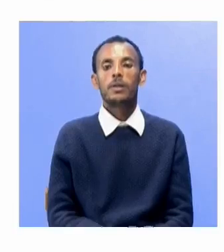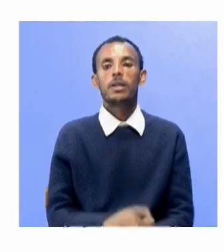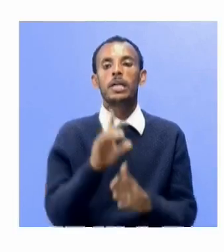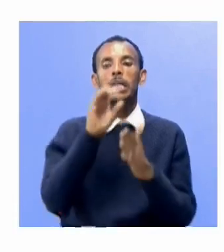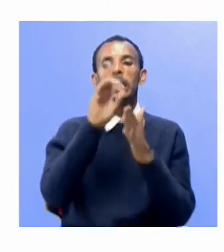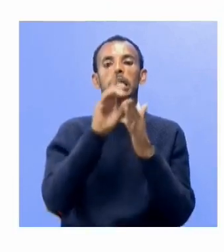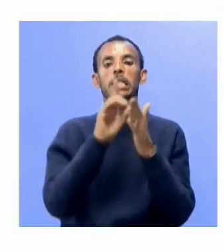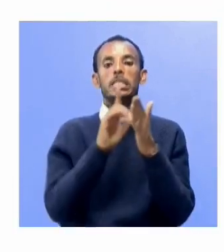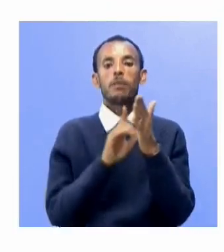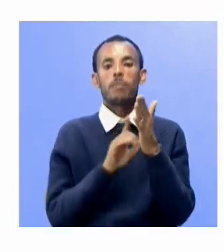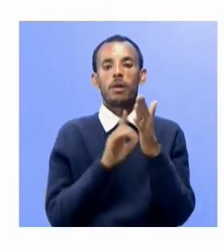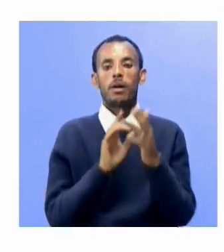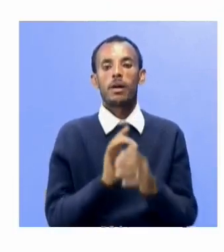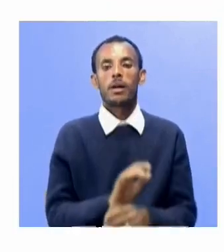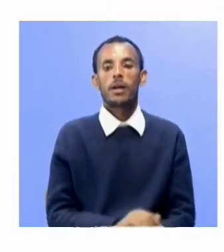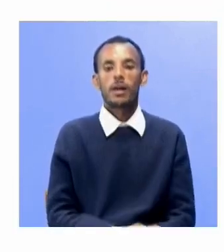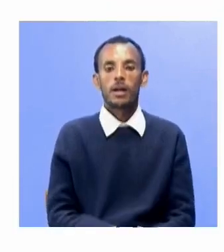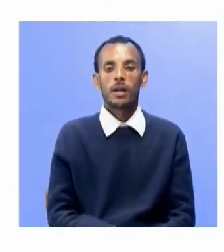December,